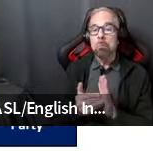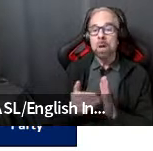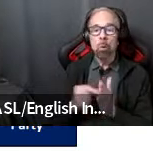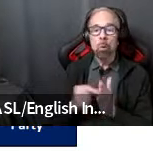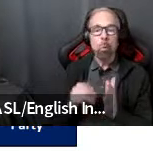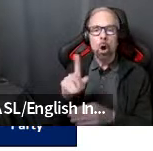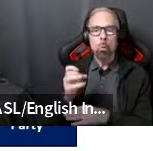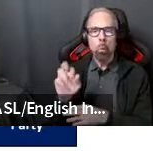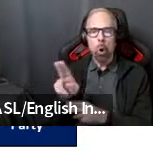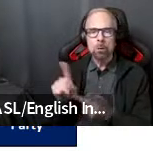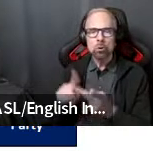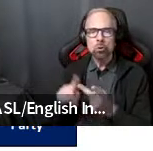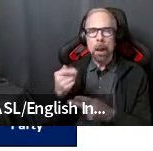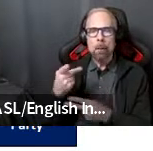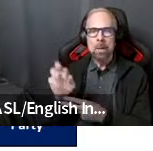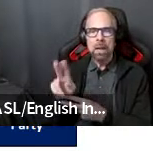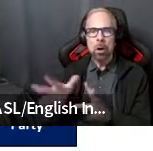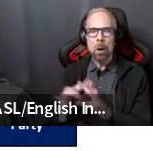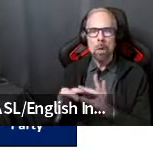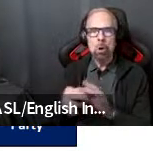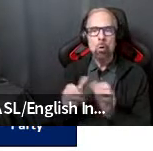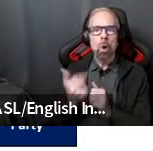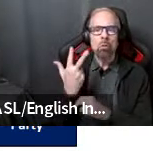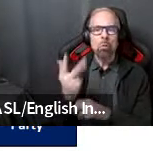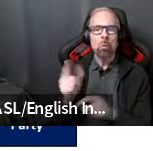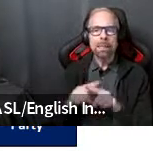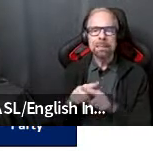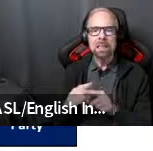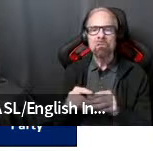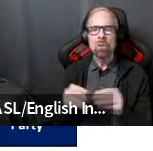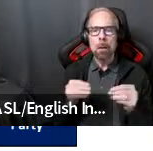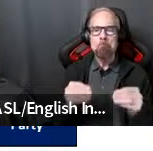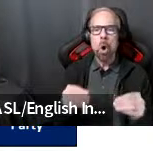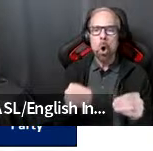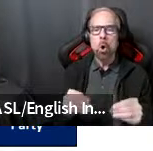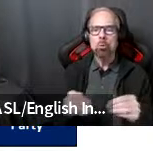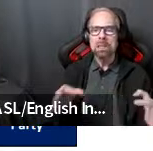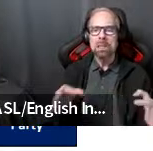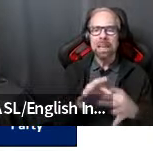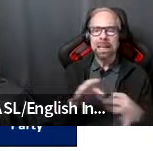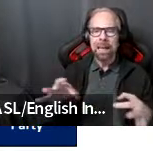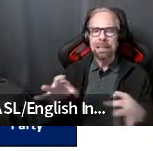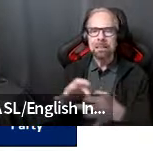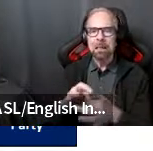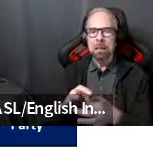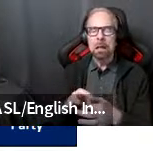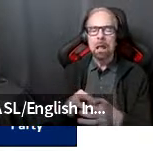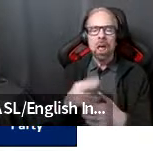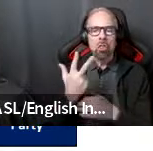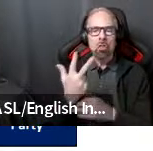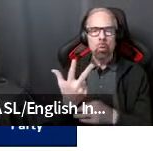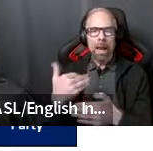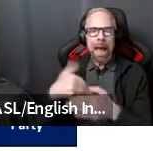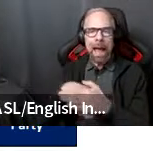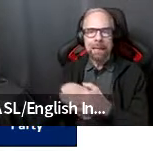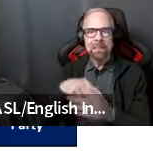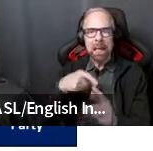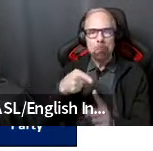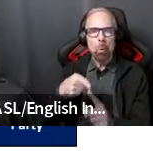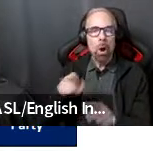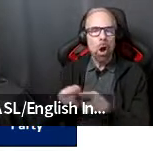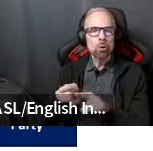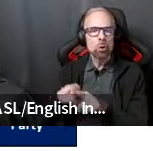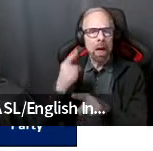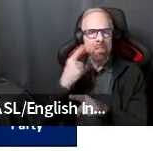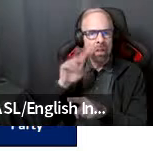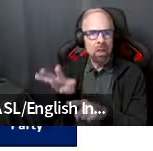were mentioning with the 3 different modes and the connectivity, I think there's maybe, or three access points. I think there's maybe a 4th as well to